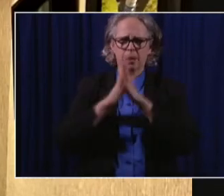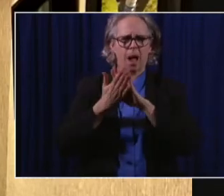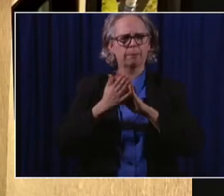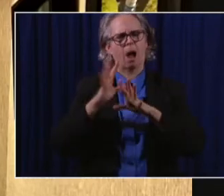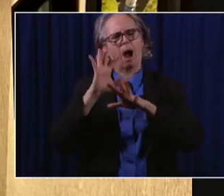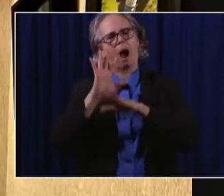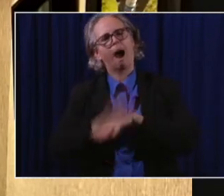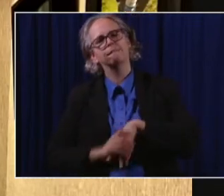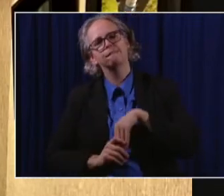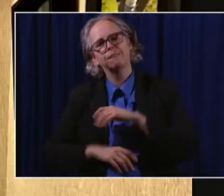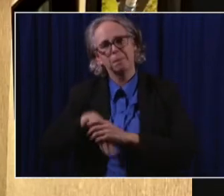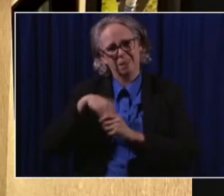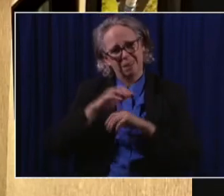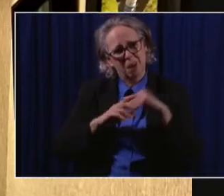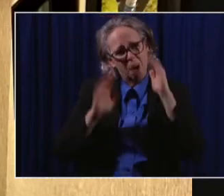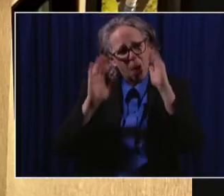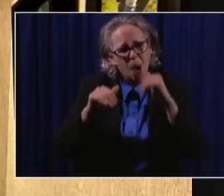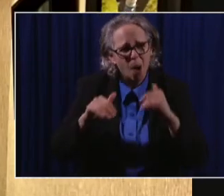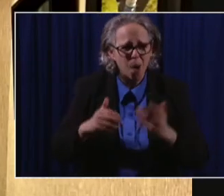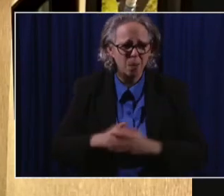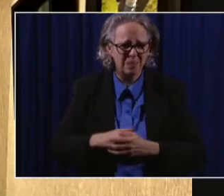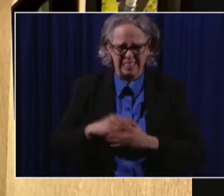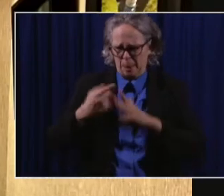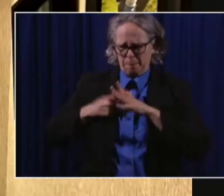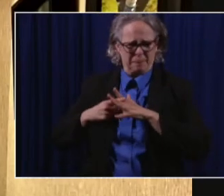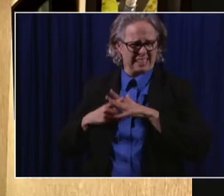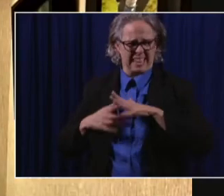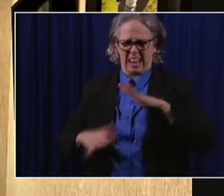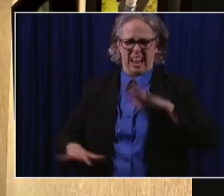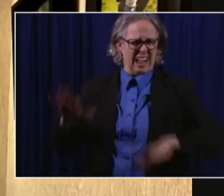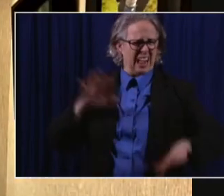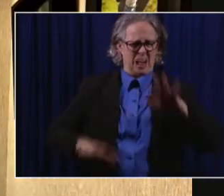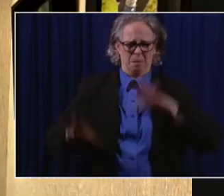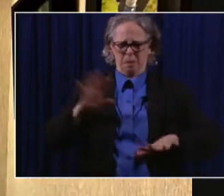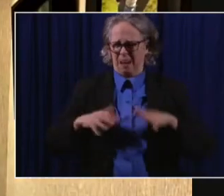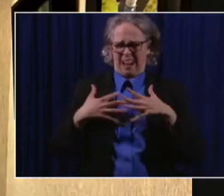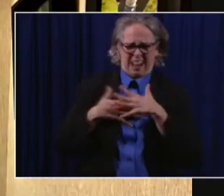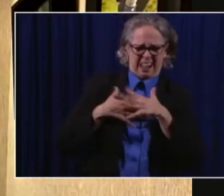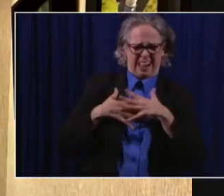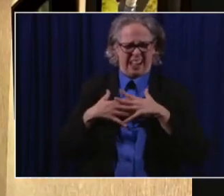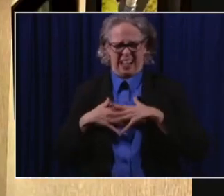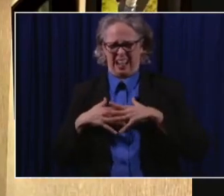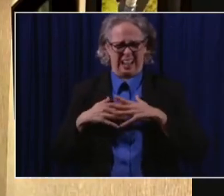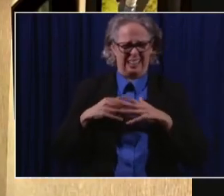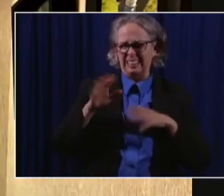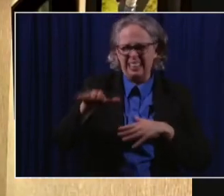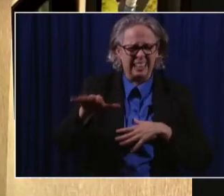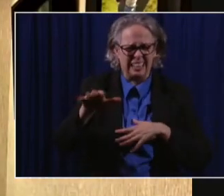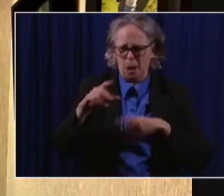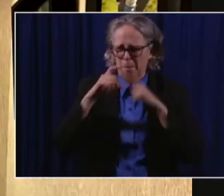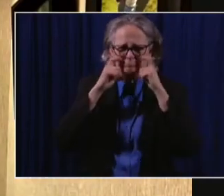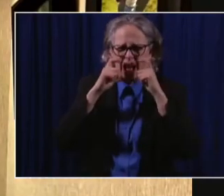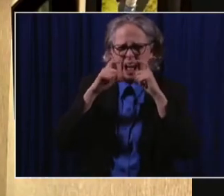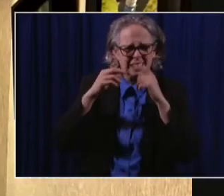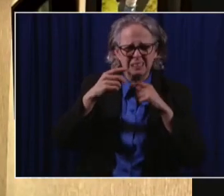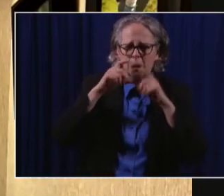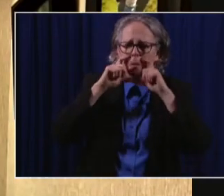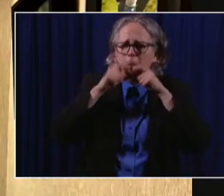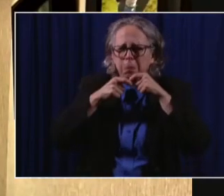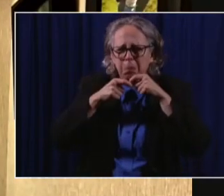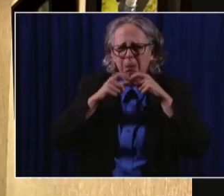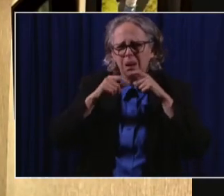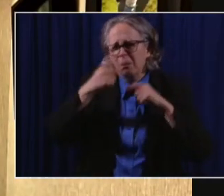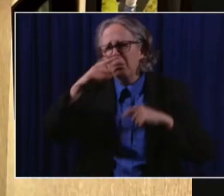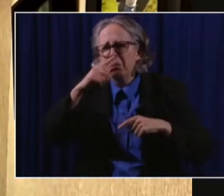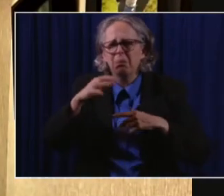it was a uncomfortable conversation to say to someone, hey, your mask is, not quite covering your nose, get that up.